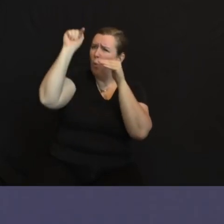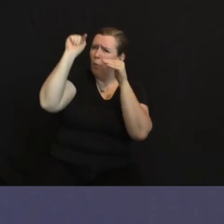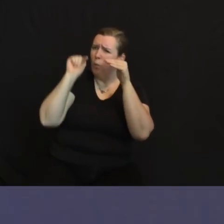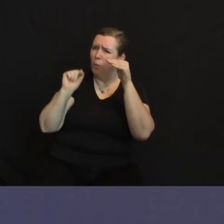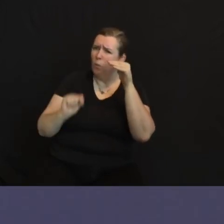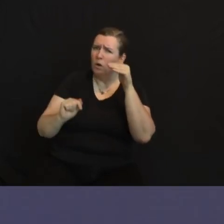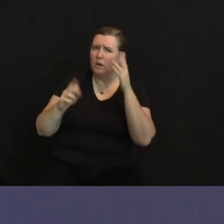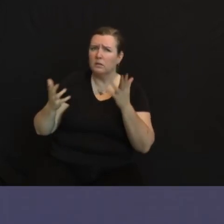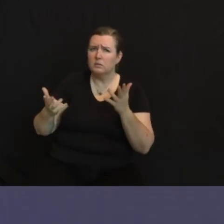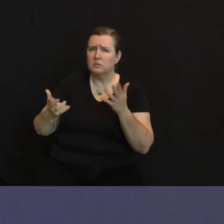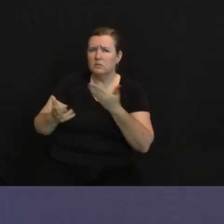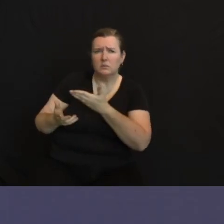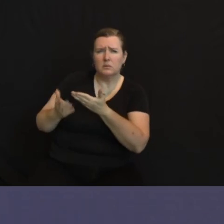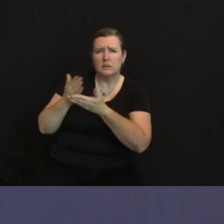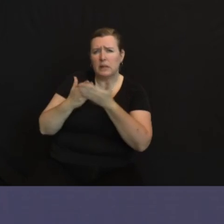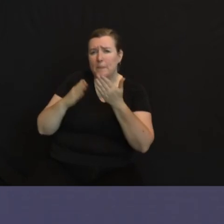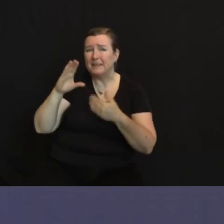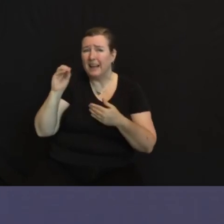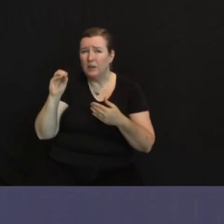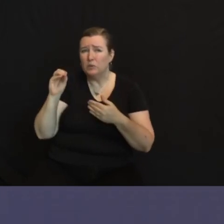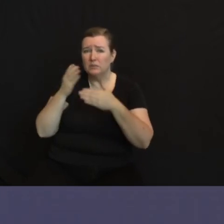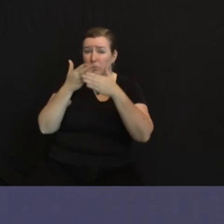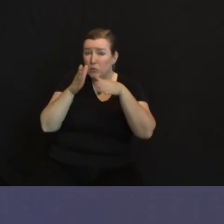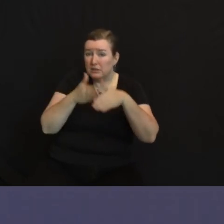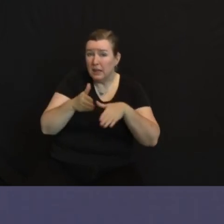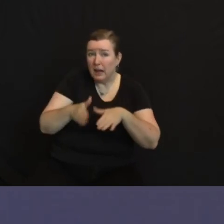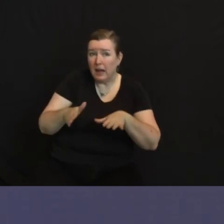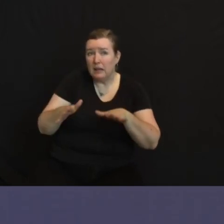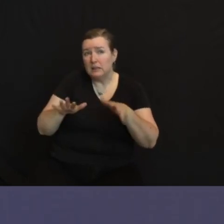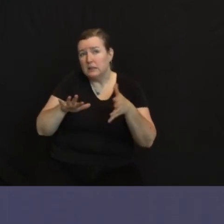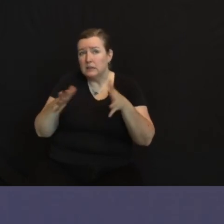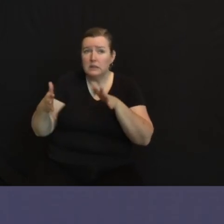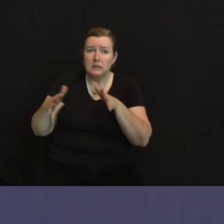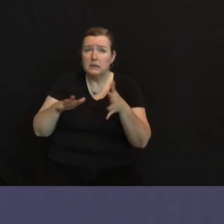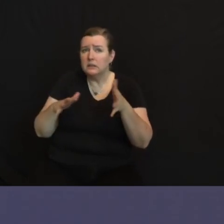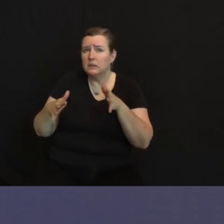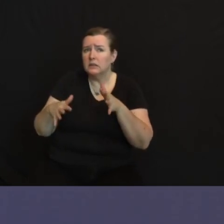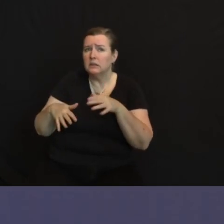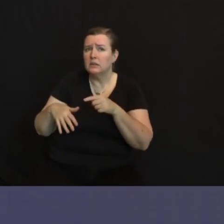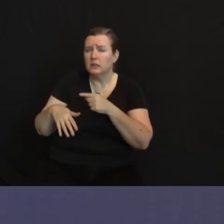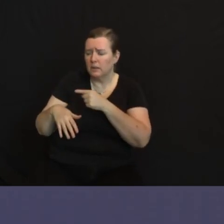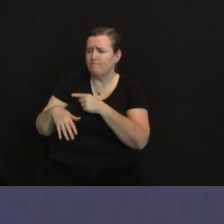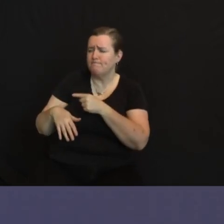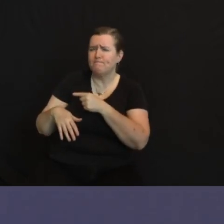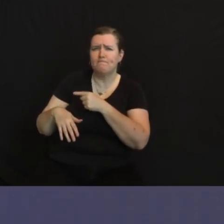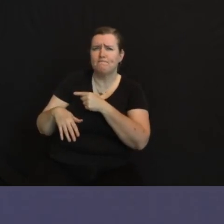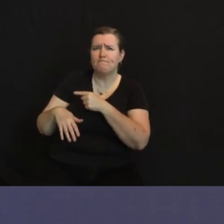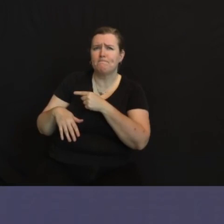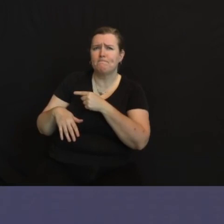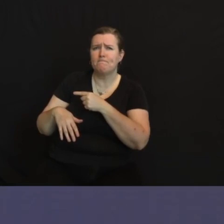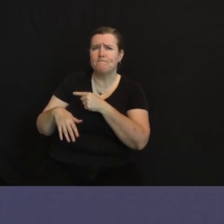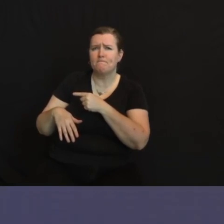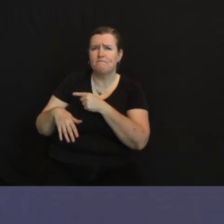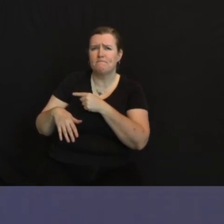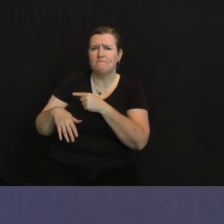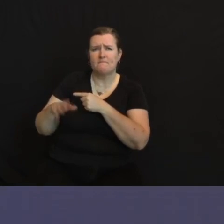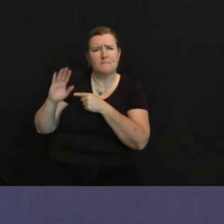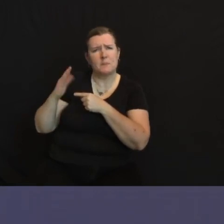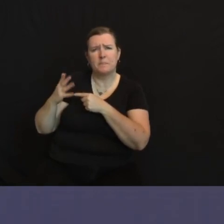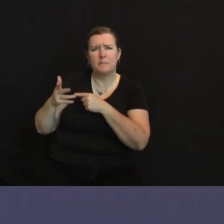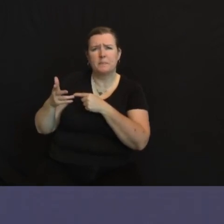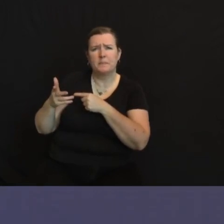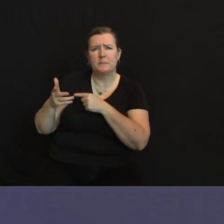counties, some of the highlights of which or lowlights that I referred to, in my remarks, it's pretty clear that this is